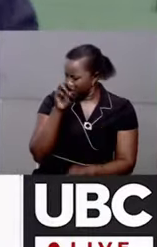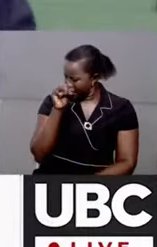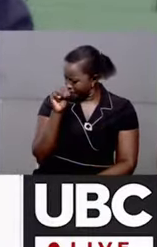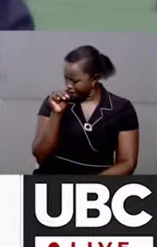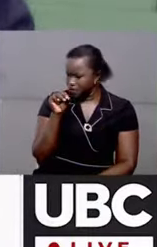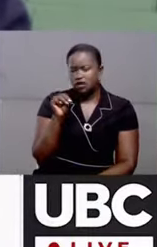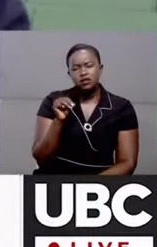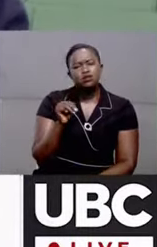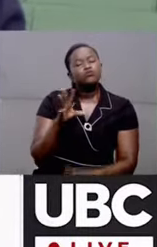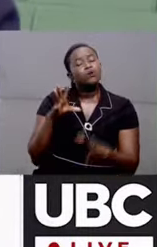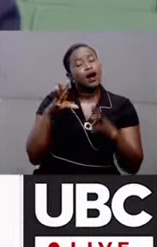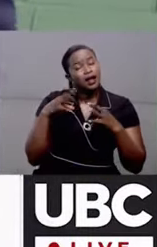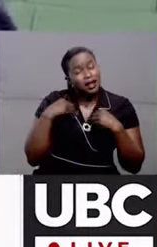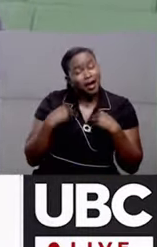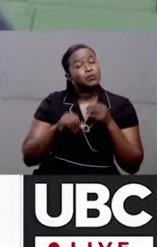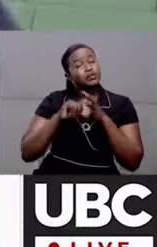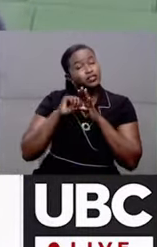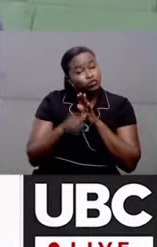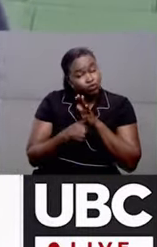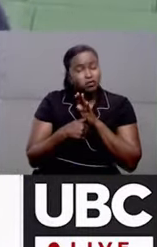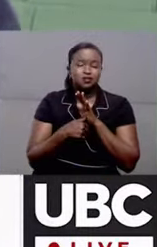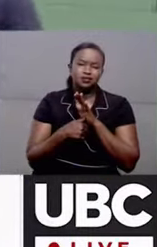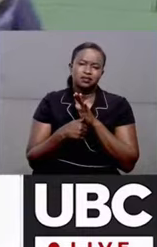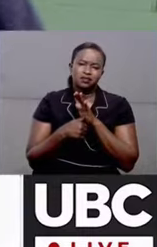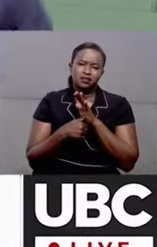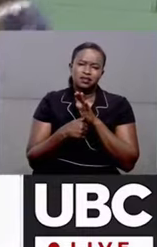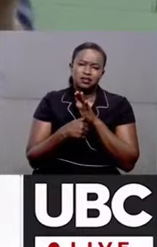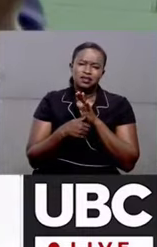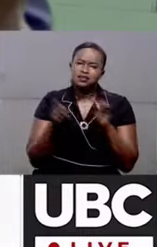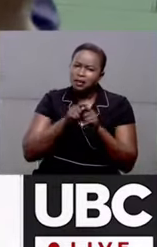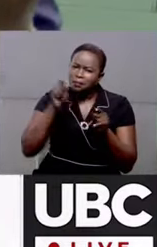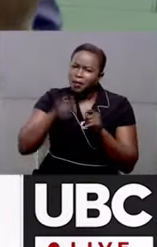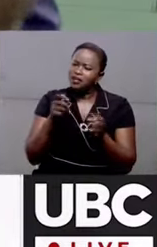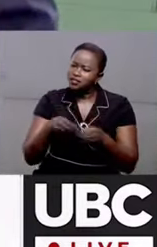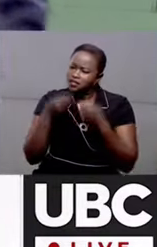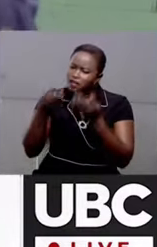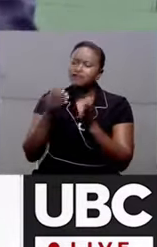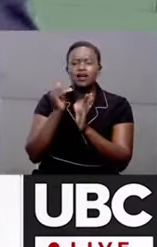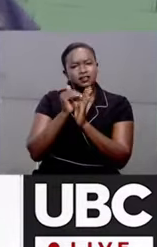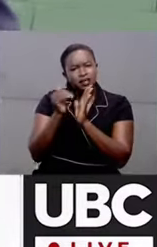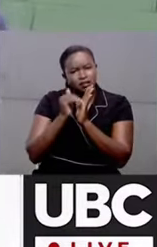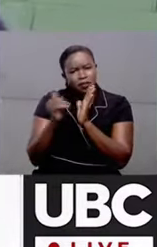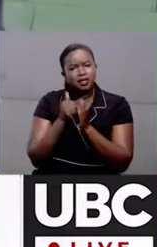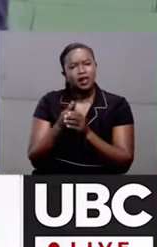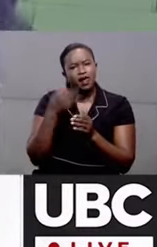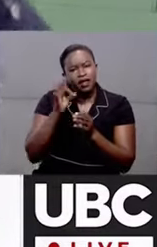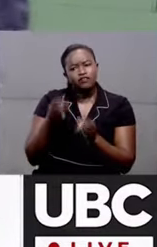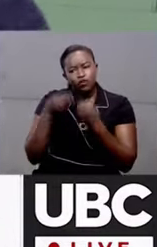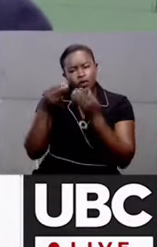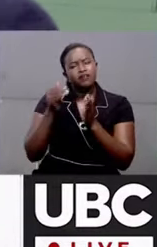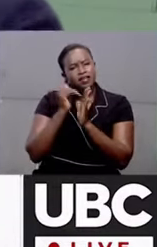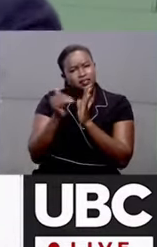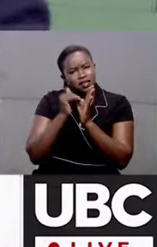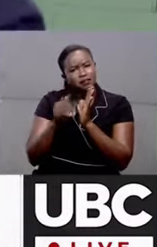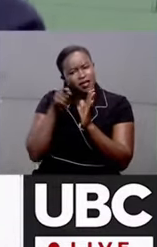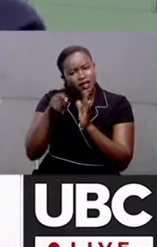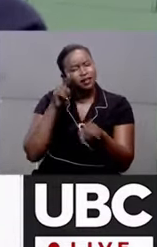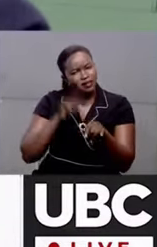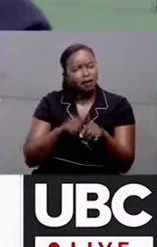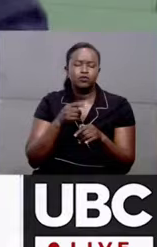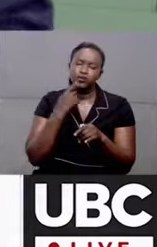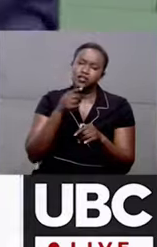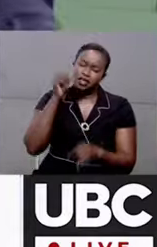so that you allow these matters. You would even have issued a statement if you had issued a statement at that point, we would say